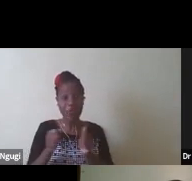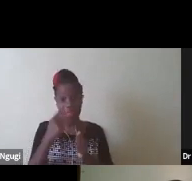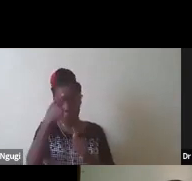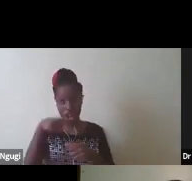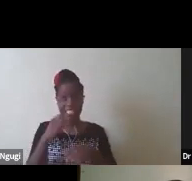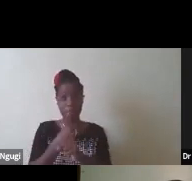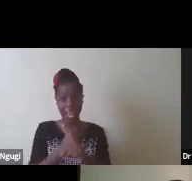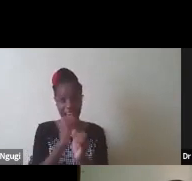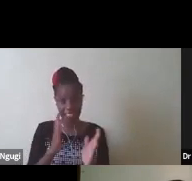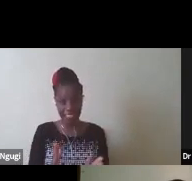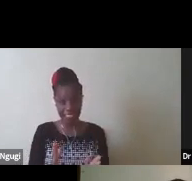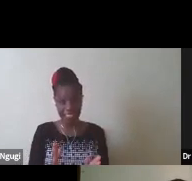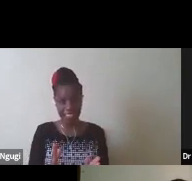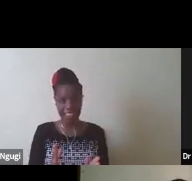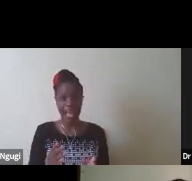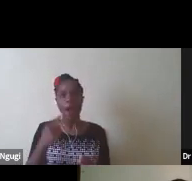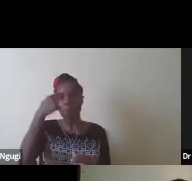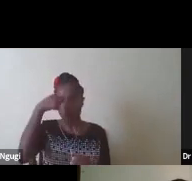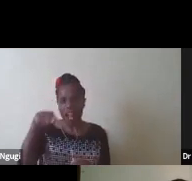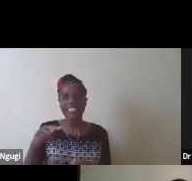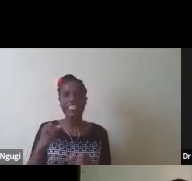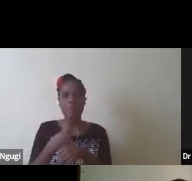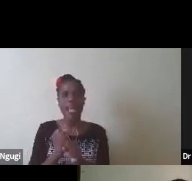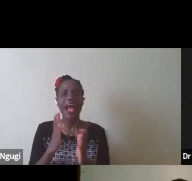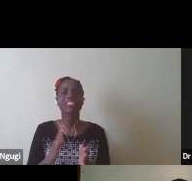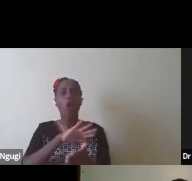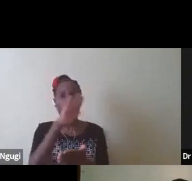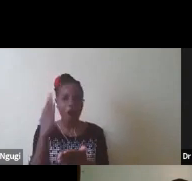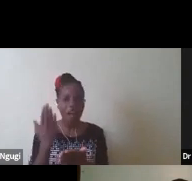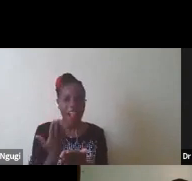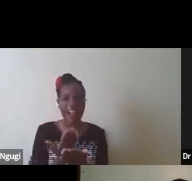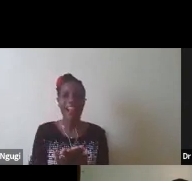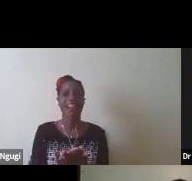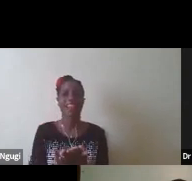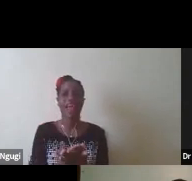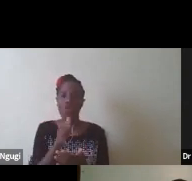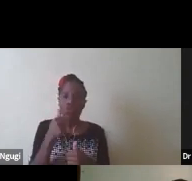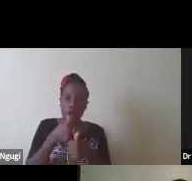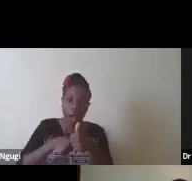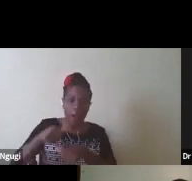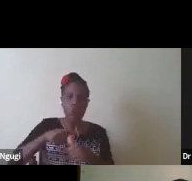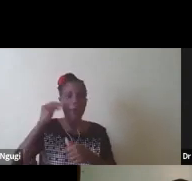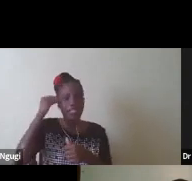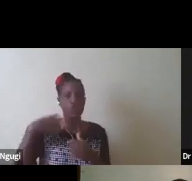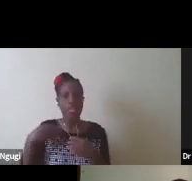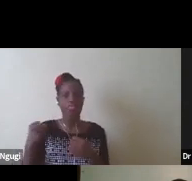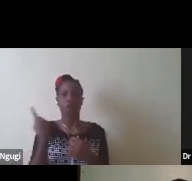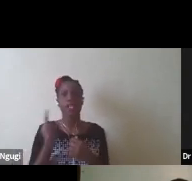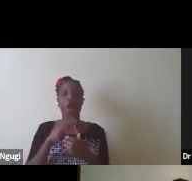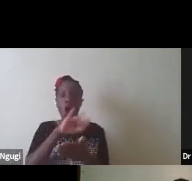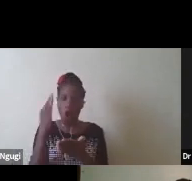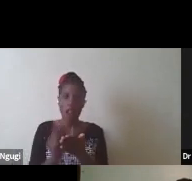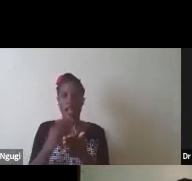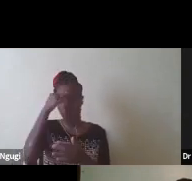policymakers, all policymakers, not just those who are responsible for mental health, but all policymakers,